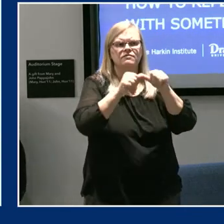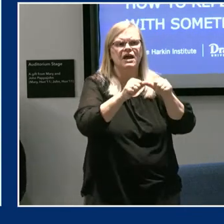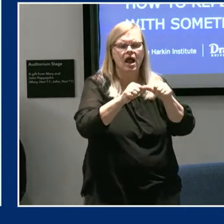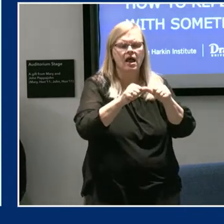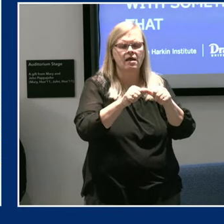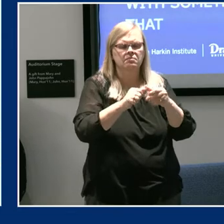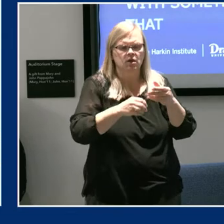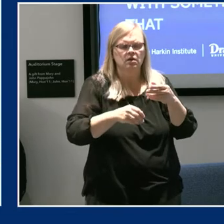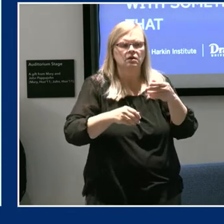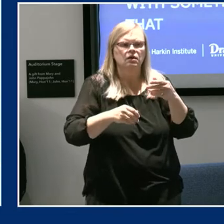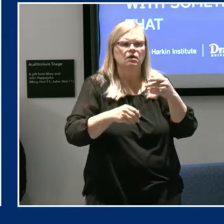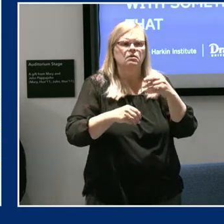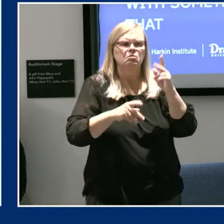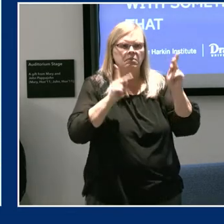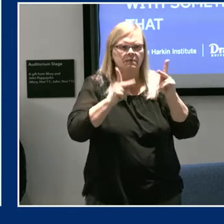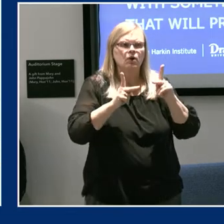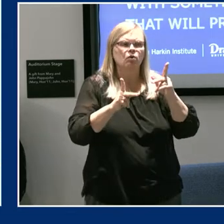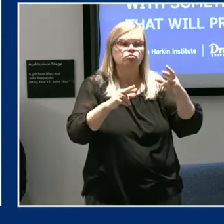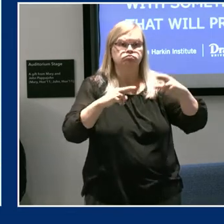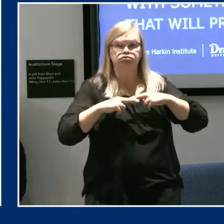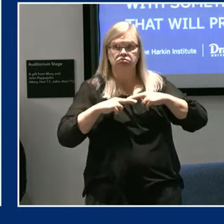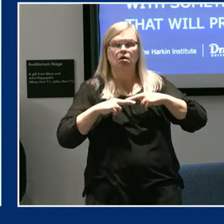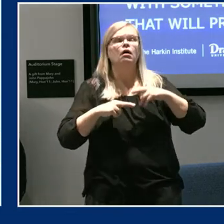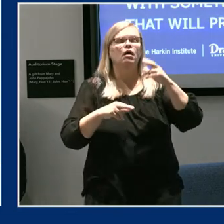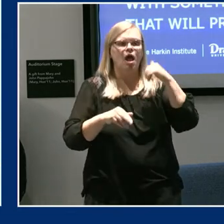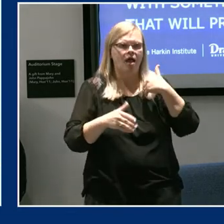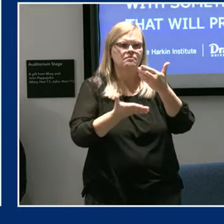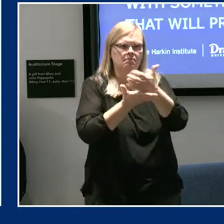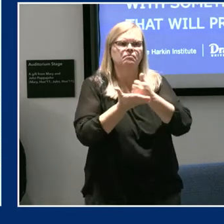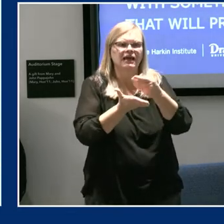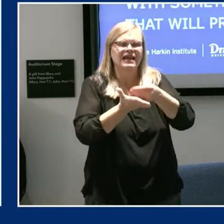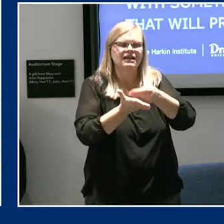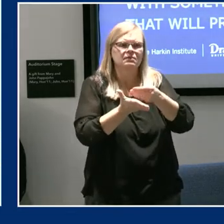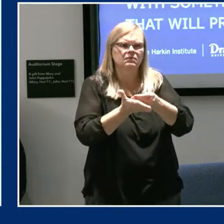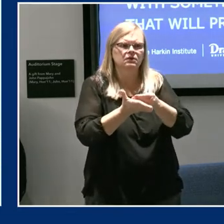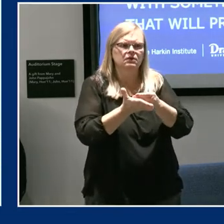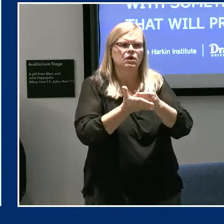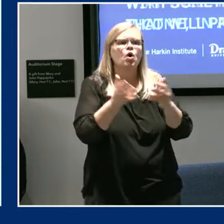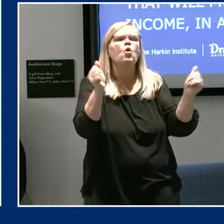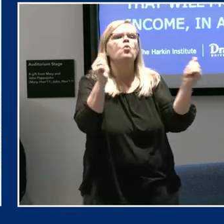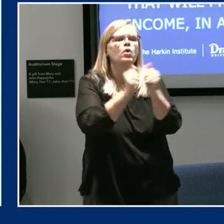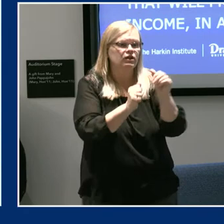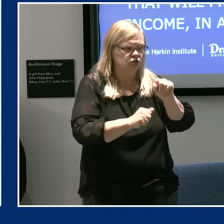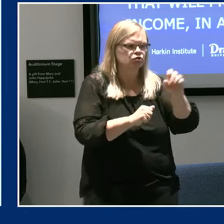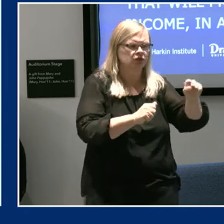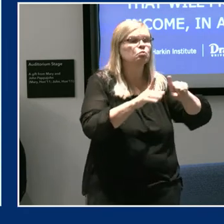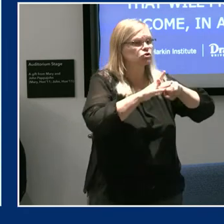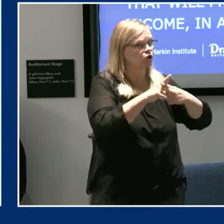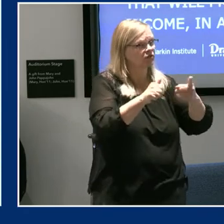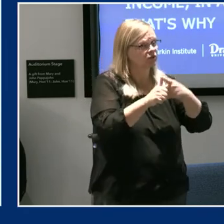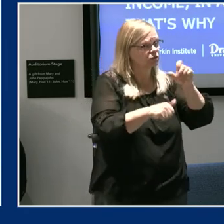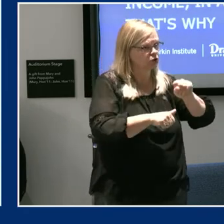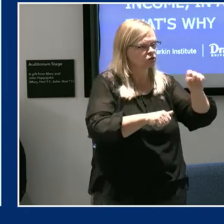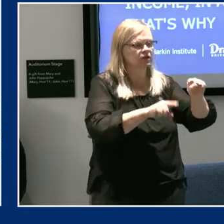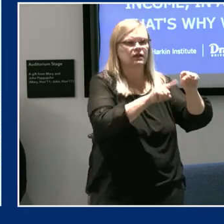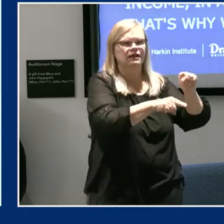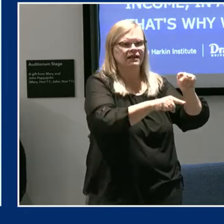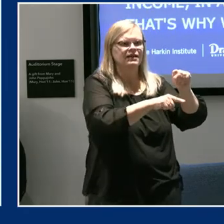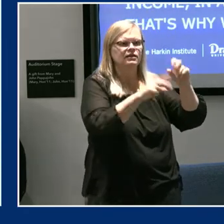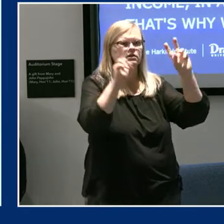income in addition to Social Security. And that's why we're starting now with Social Security. Social Security is the